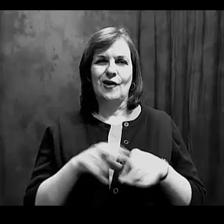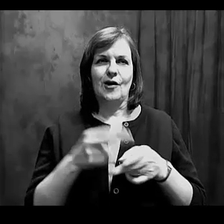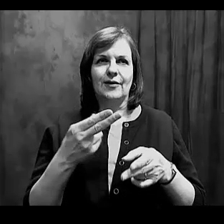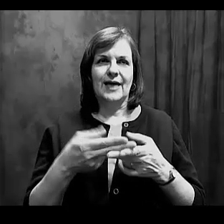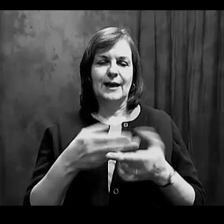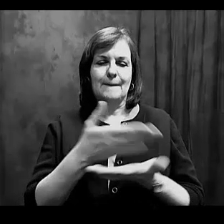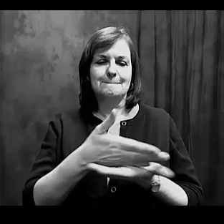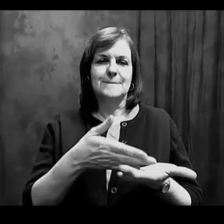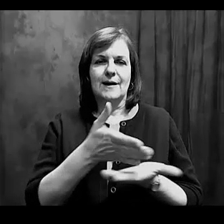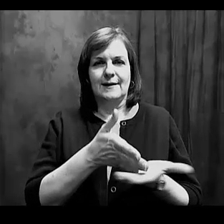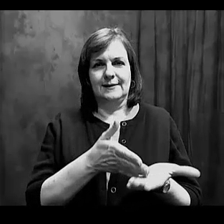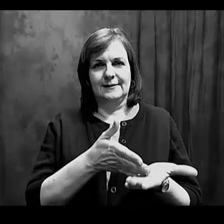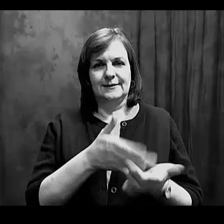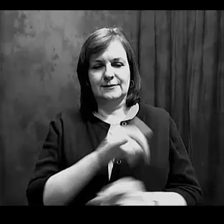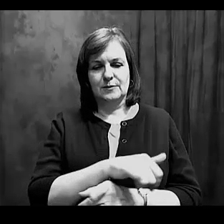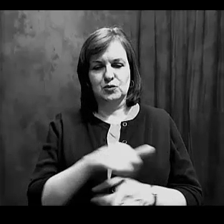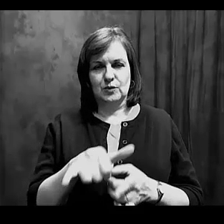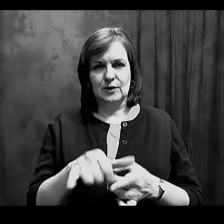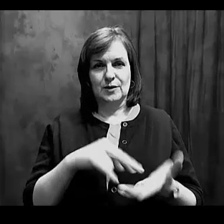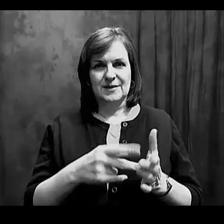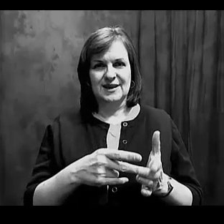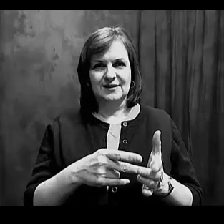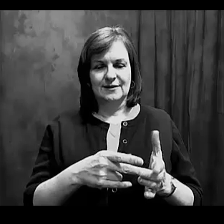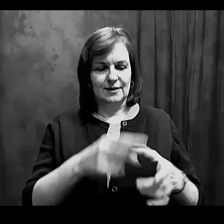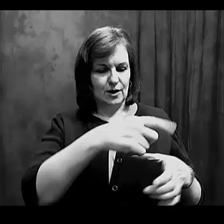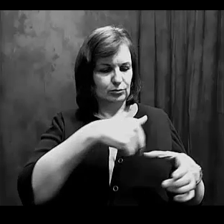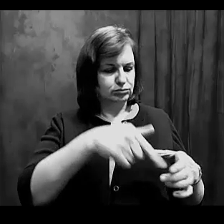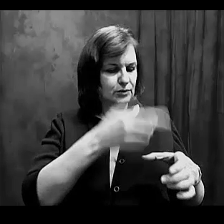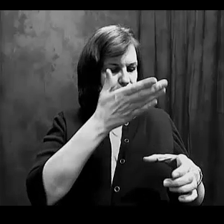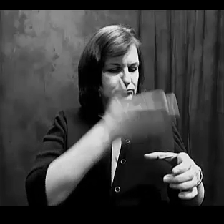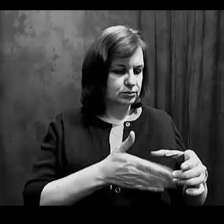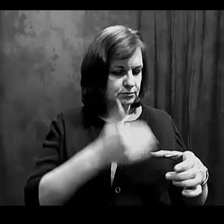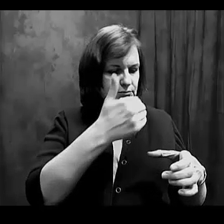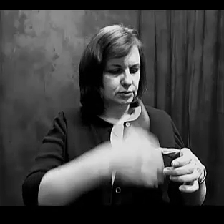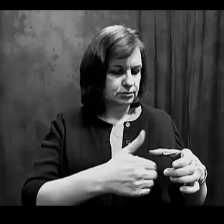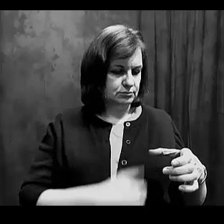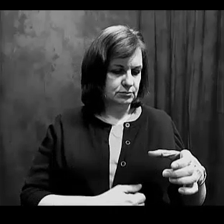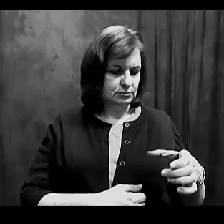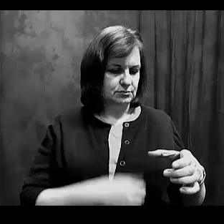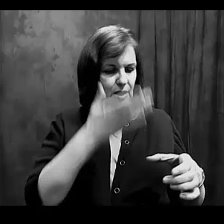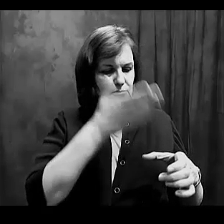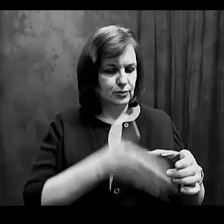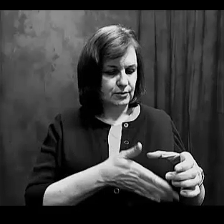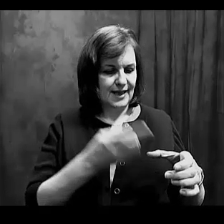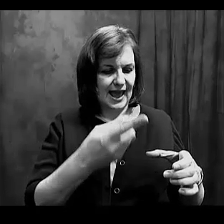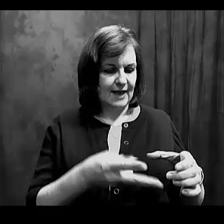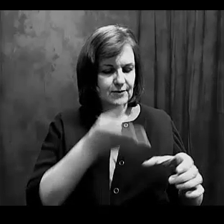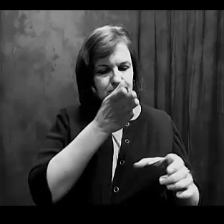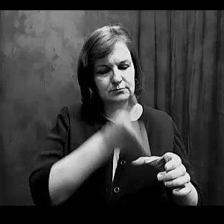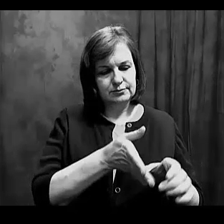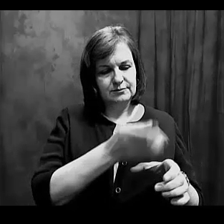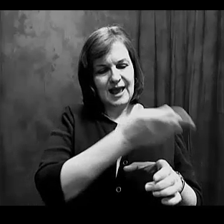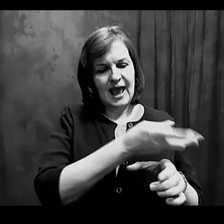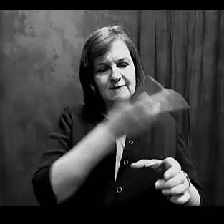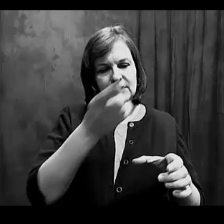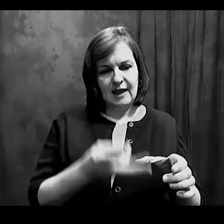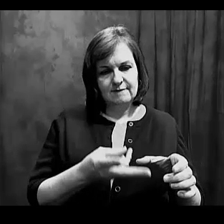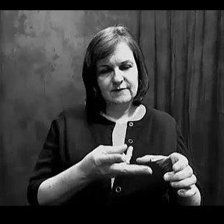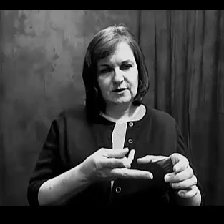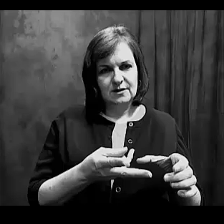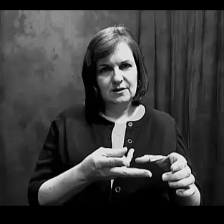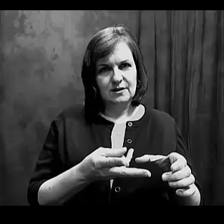refer to this as pi symmetry, meaning that I can cut this many different ways and I would still get half,